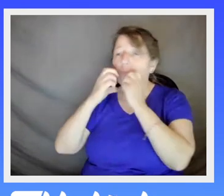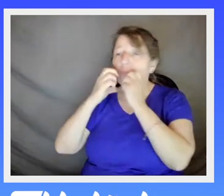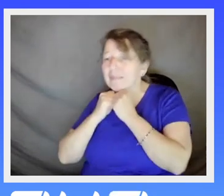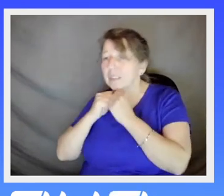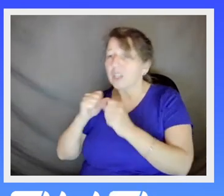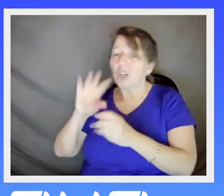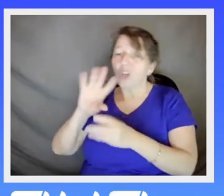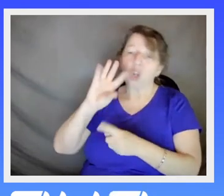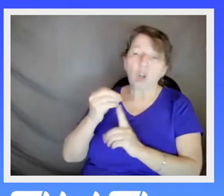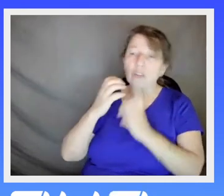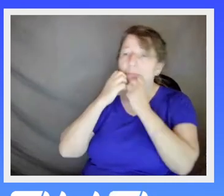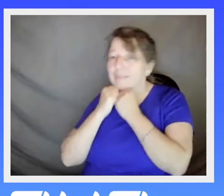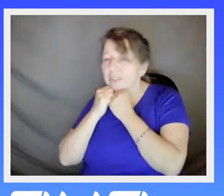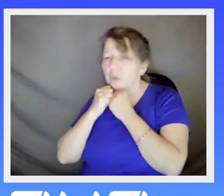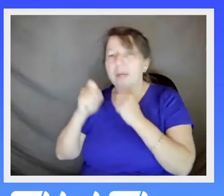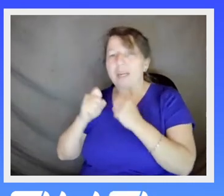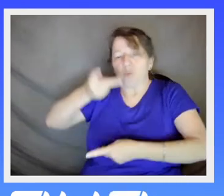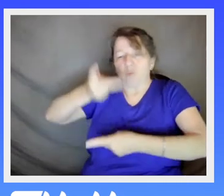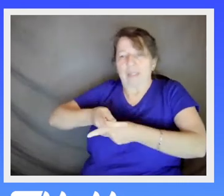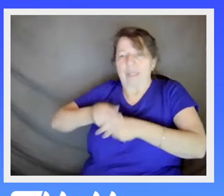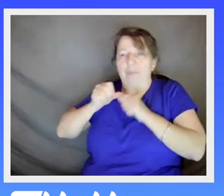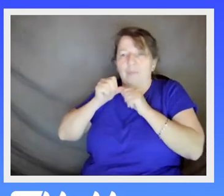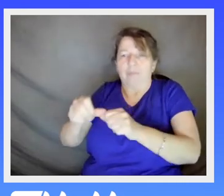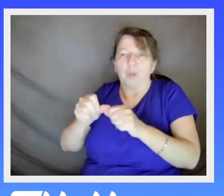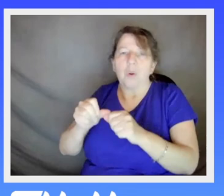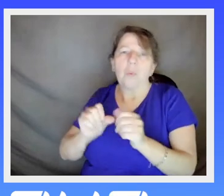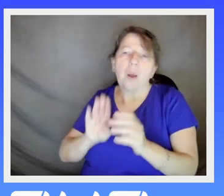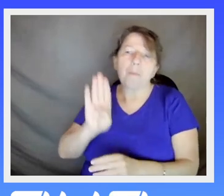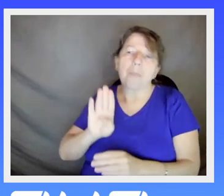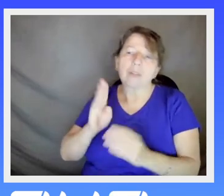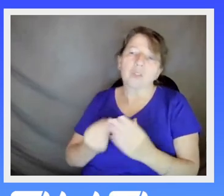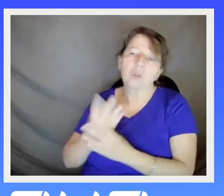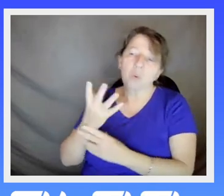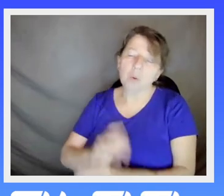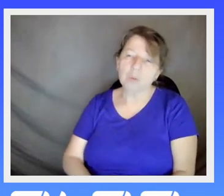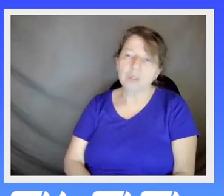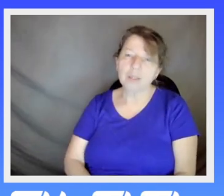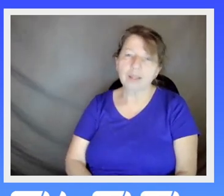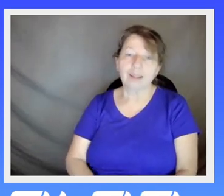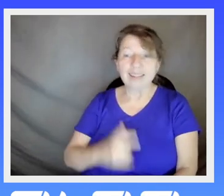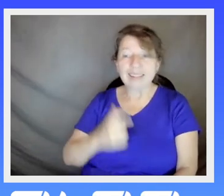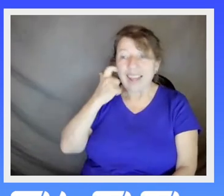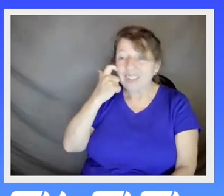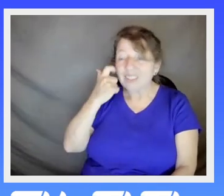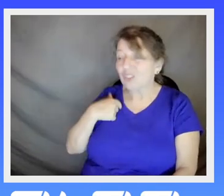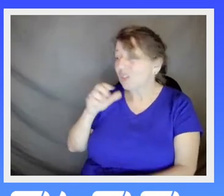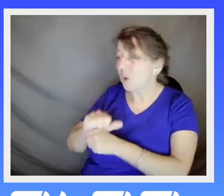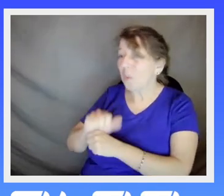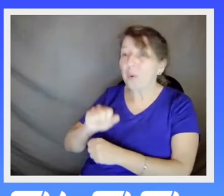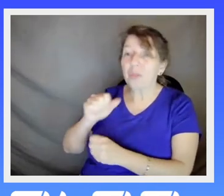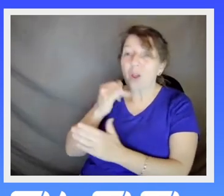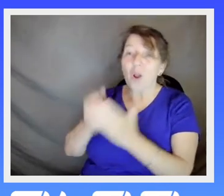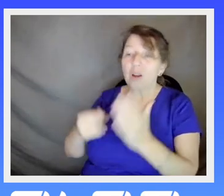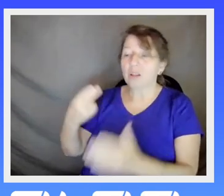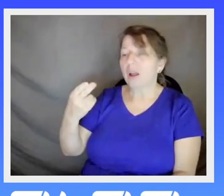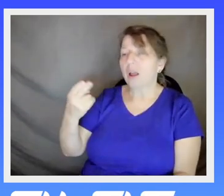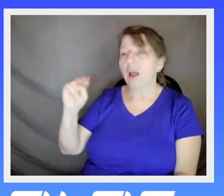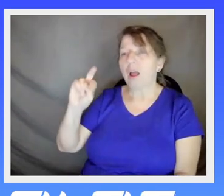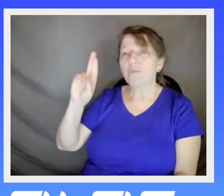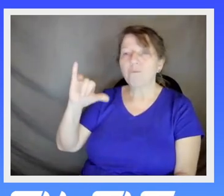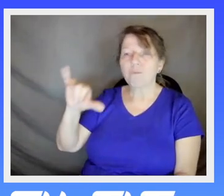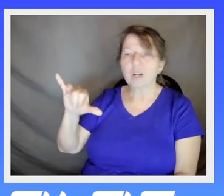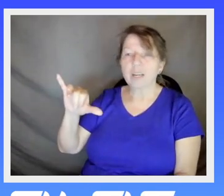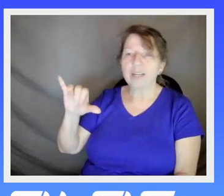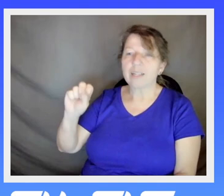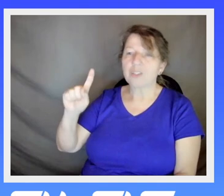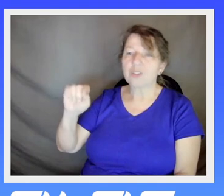Boston continues to grow. I worked very closely most recently with the artists at the Humphrey Studios, right down the street from my home.